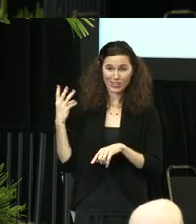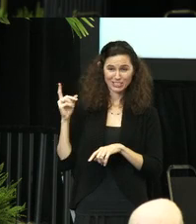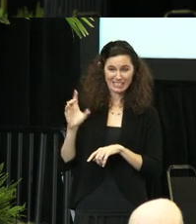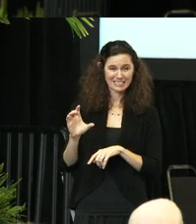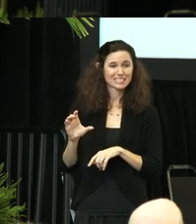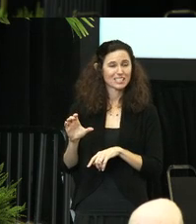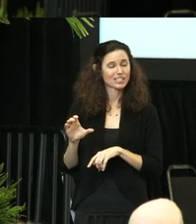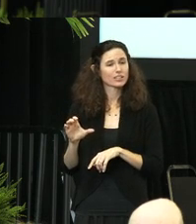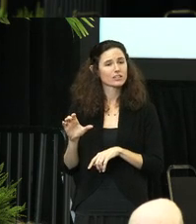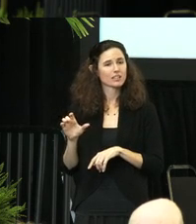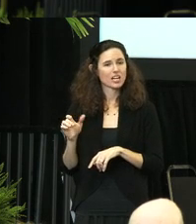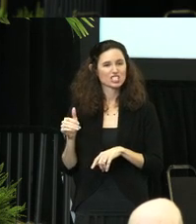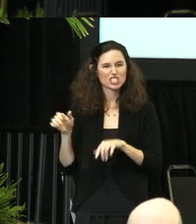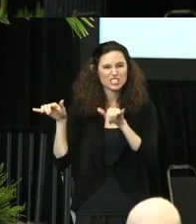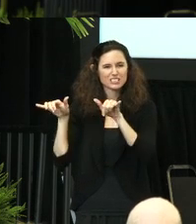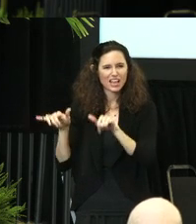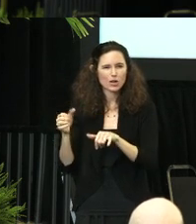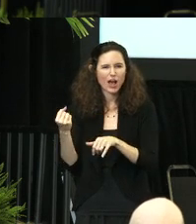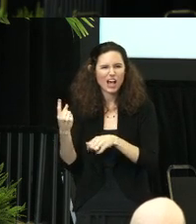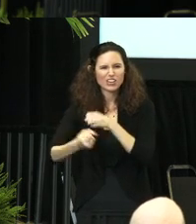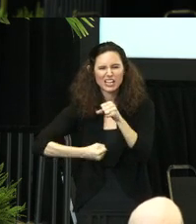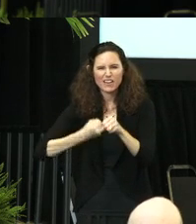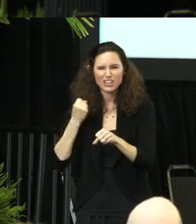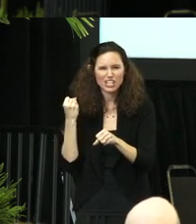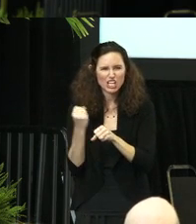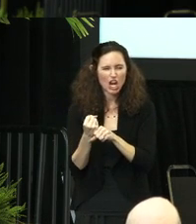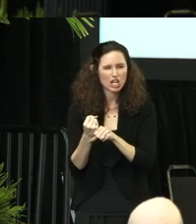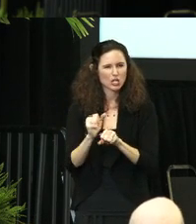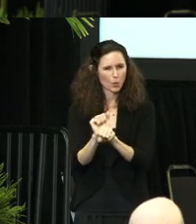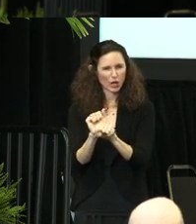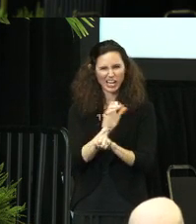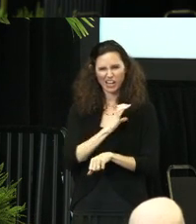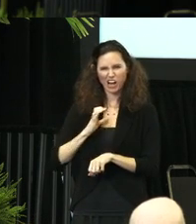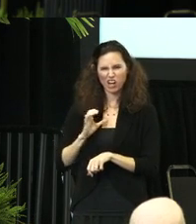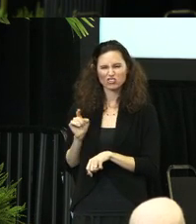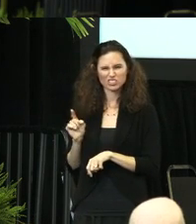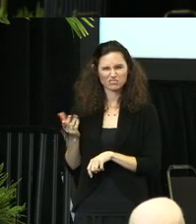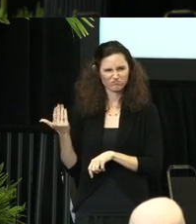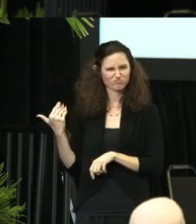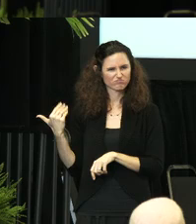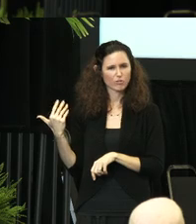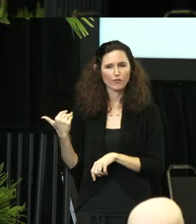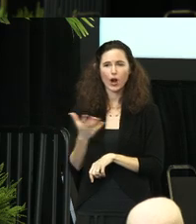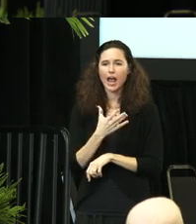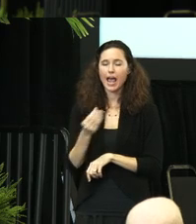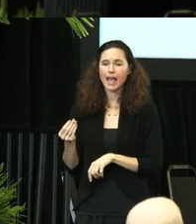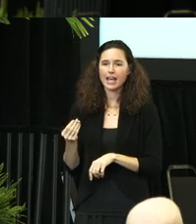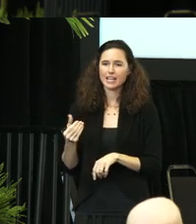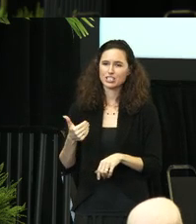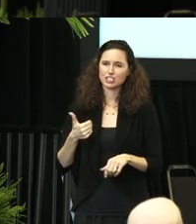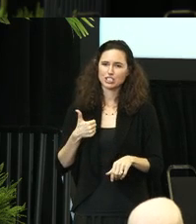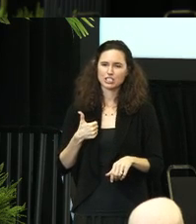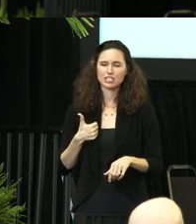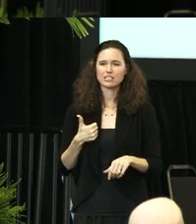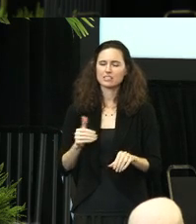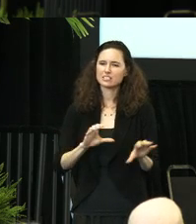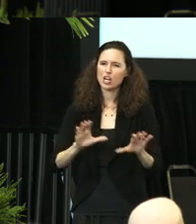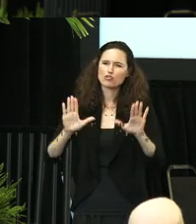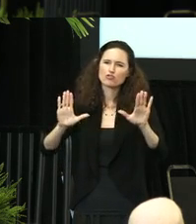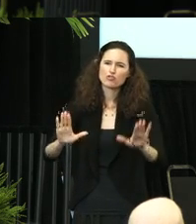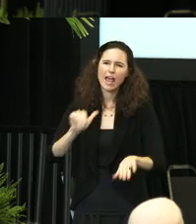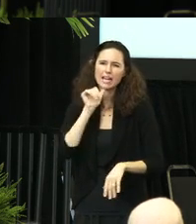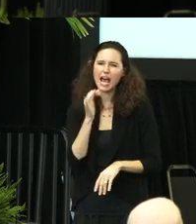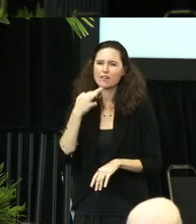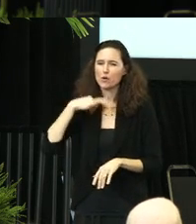spent over 11 years on Capitol Hill working in the Congress, and she's done some great nonprofit work, and she's